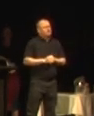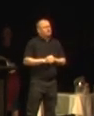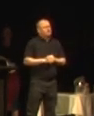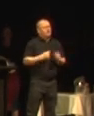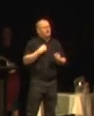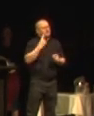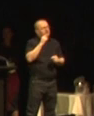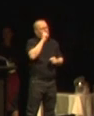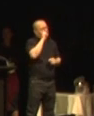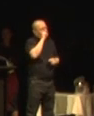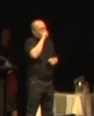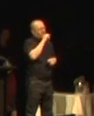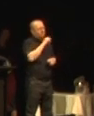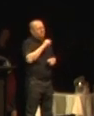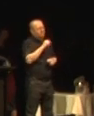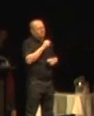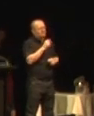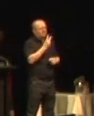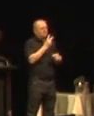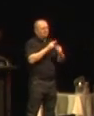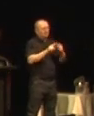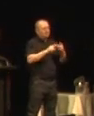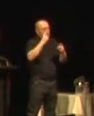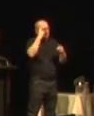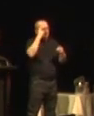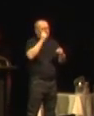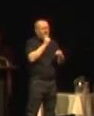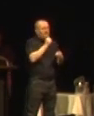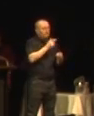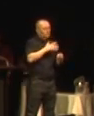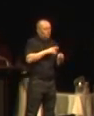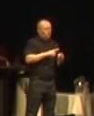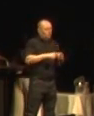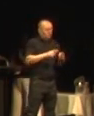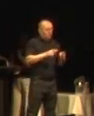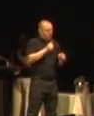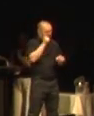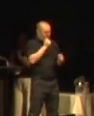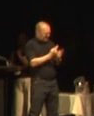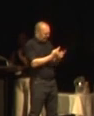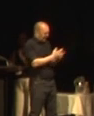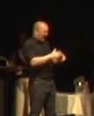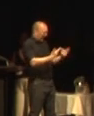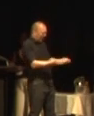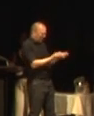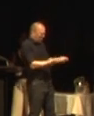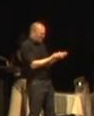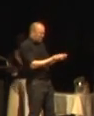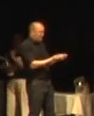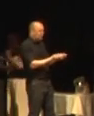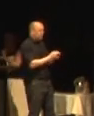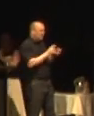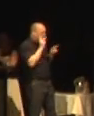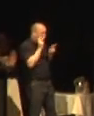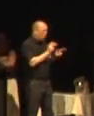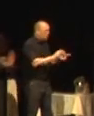in two expressions that come to mind. One is, if you want to know how something works, study it while it's breaking. Like, welcome to the Northern